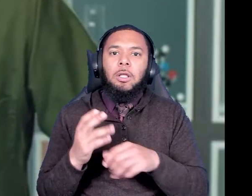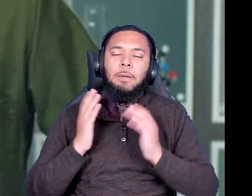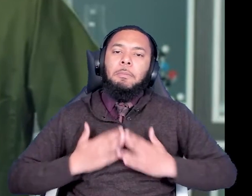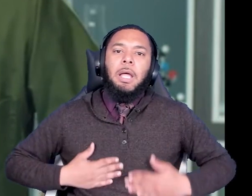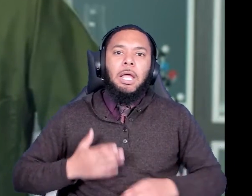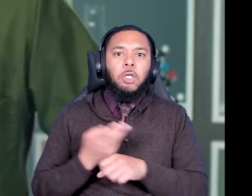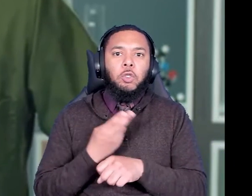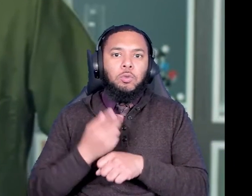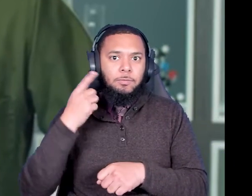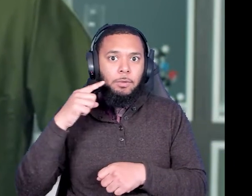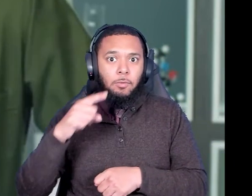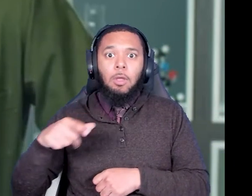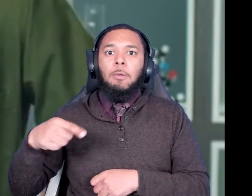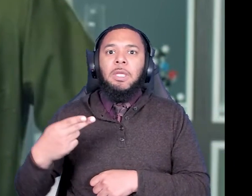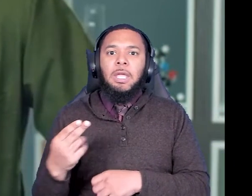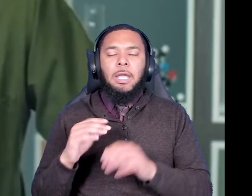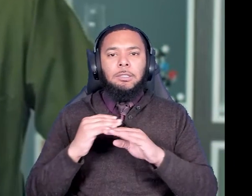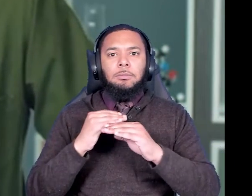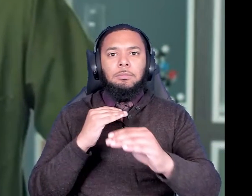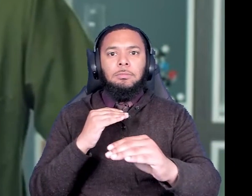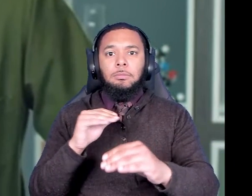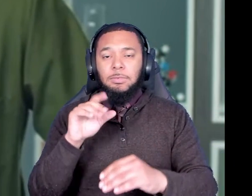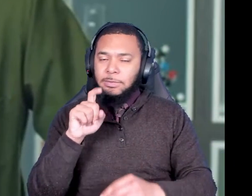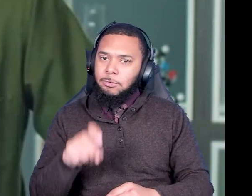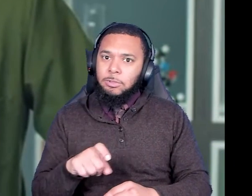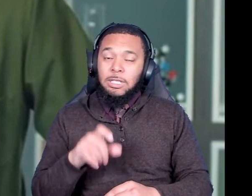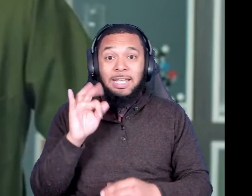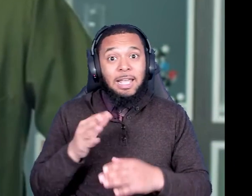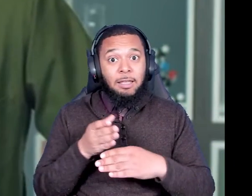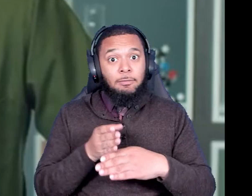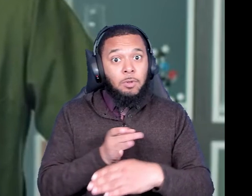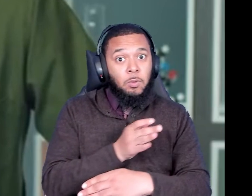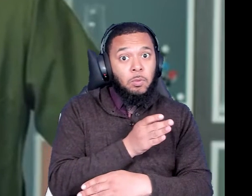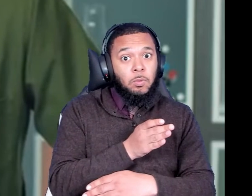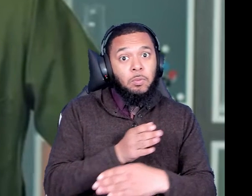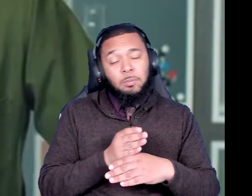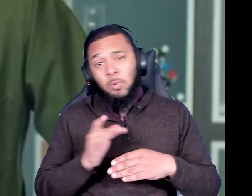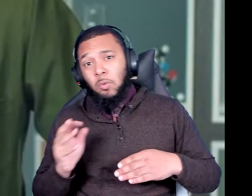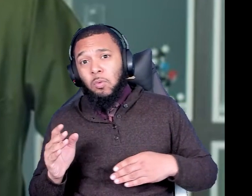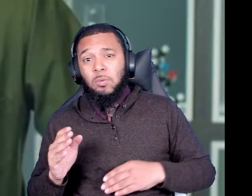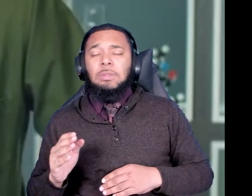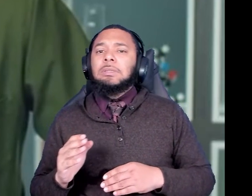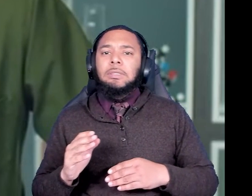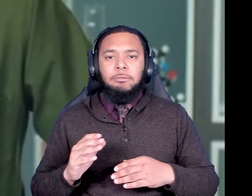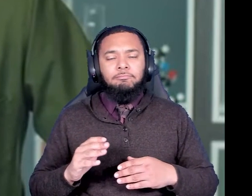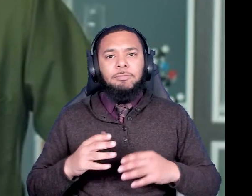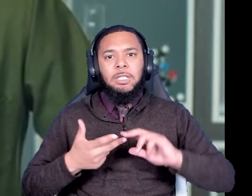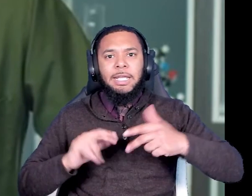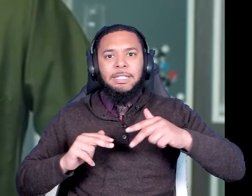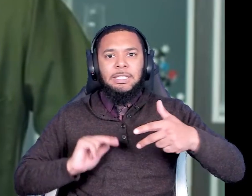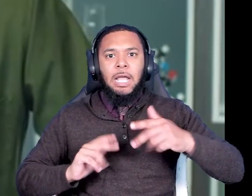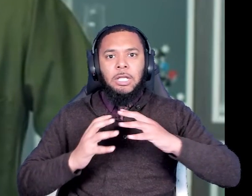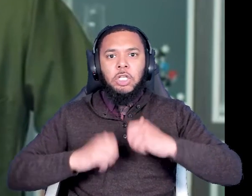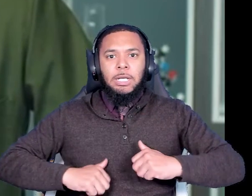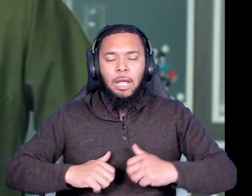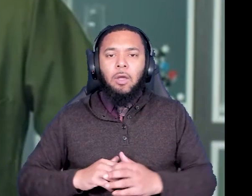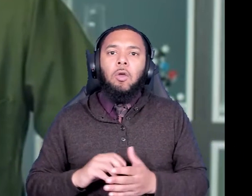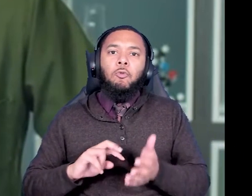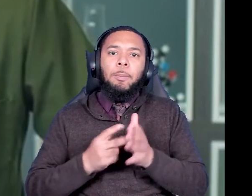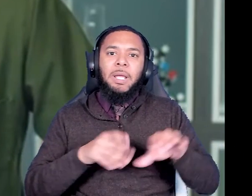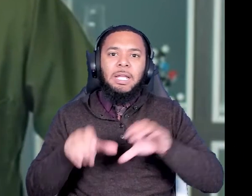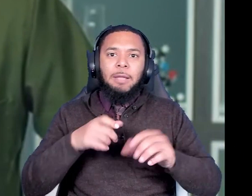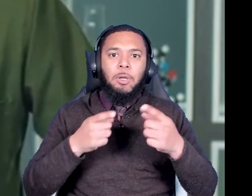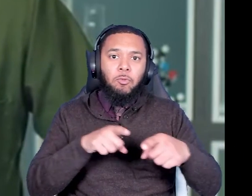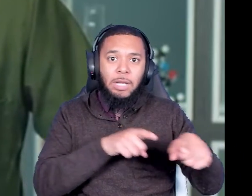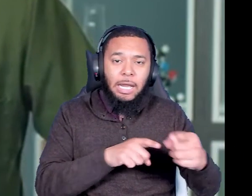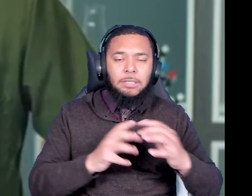that pH stays where it needs to, because again, if we get outside of that range, then our enzymes shut down, which shuts down our chemical reactions,